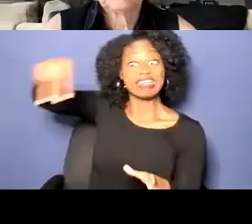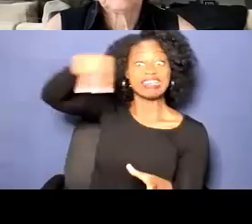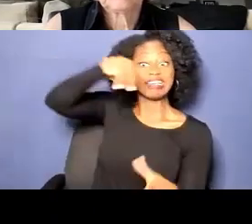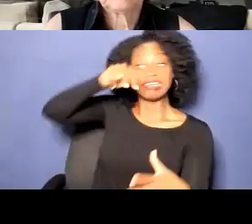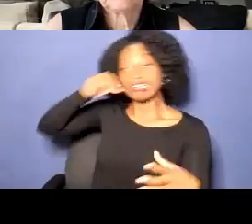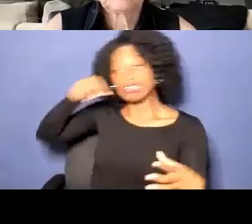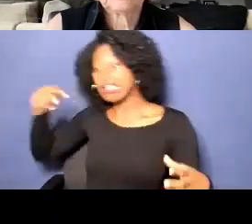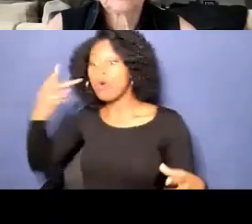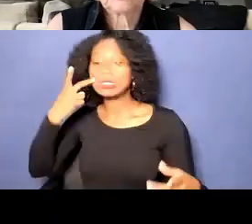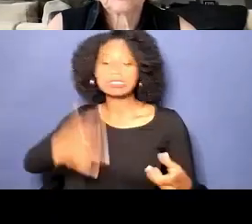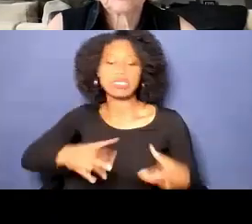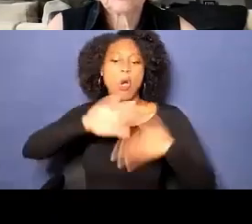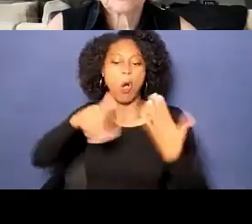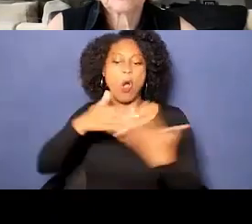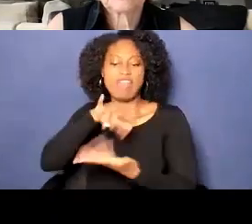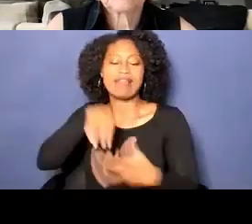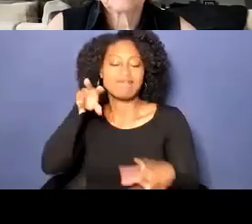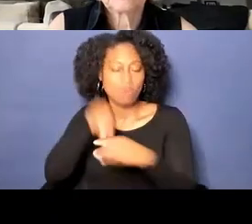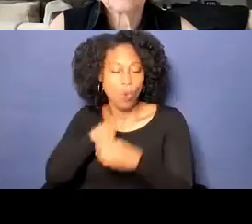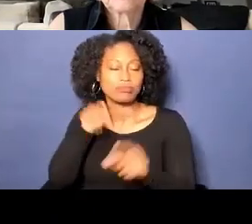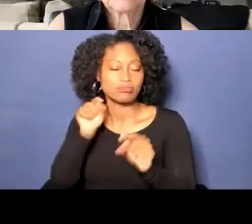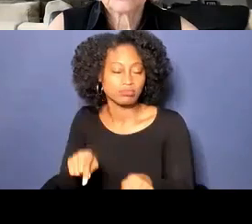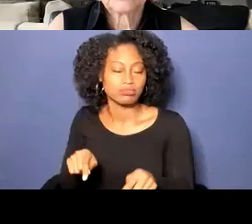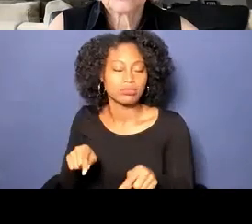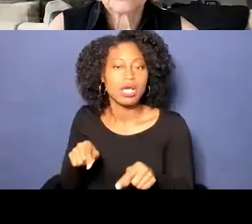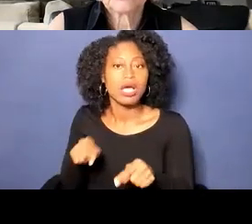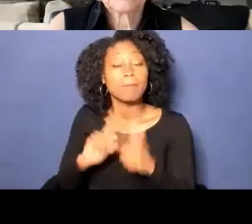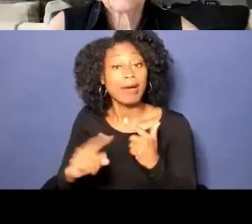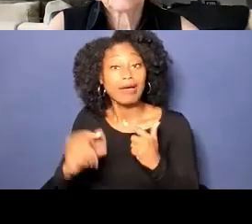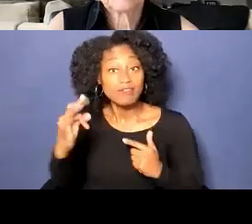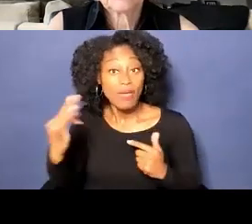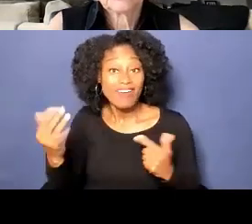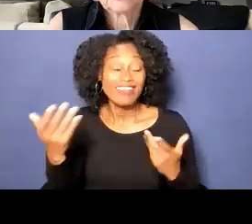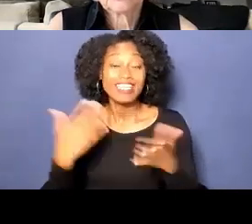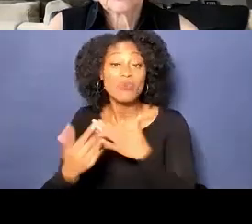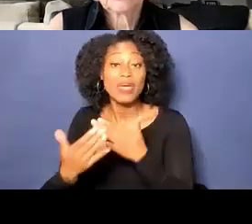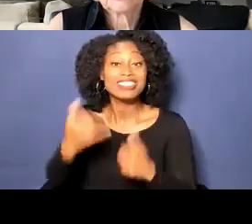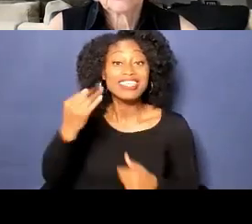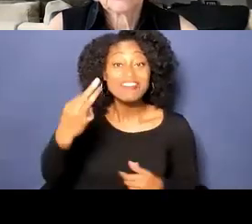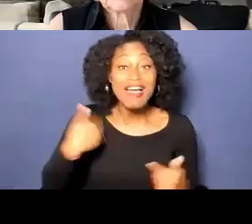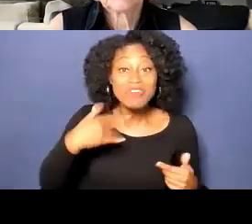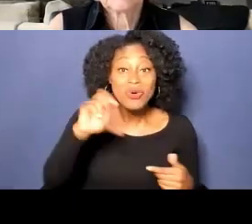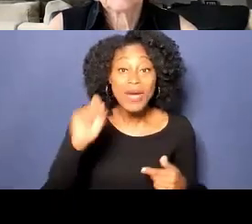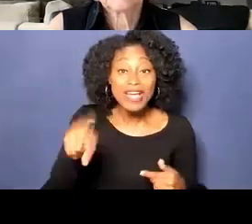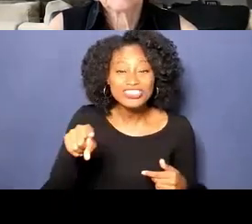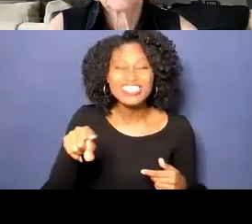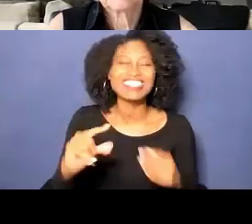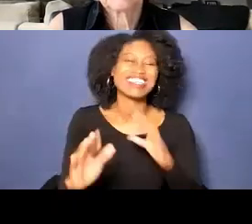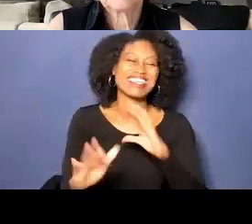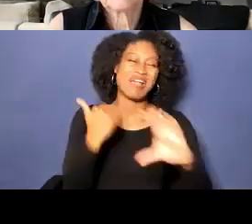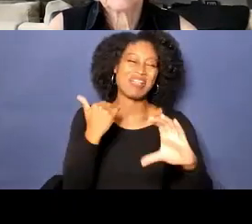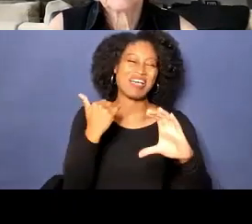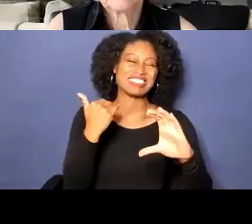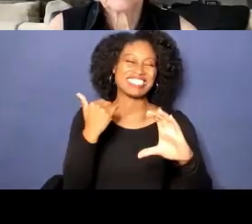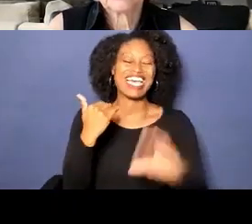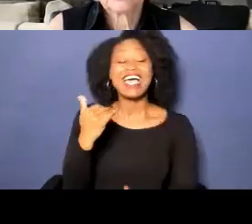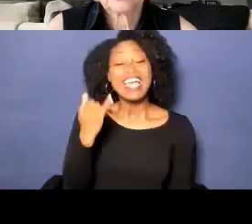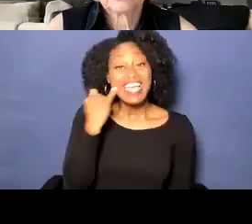email to the program, and if it's a straightforward question, we'll get back to you by email. If not, we toss it to